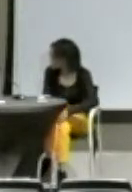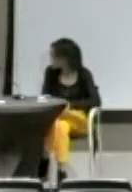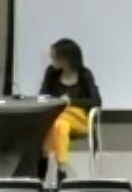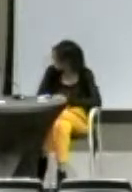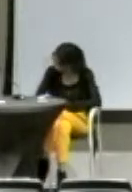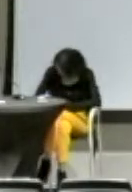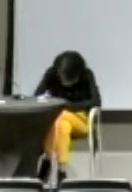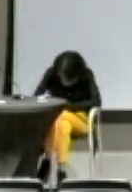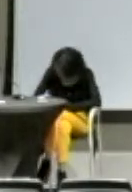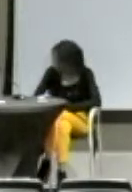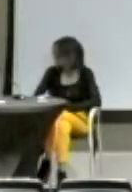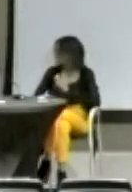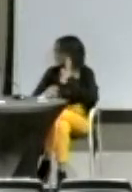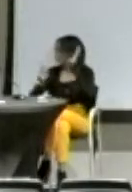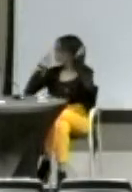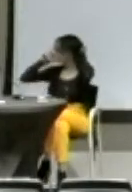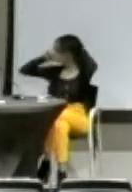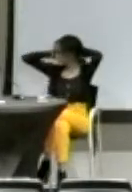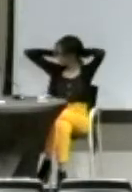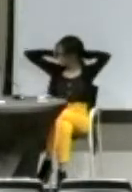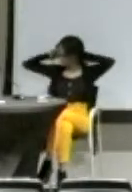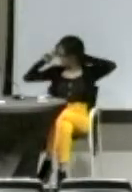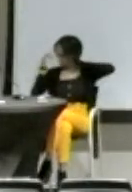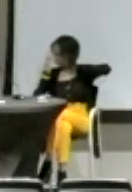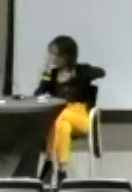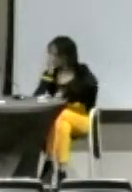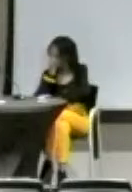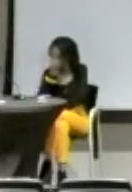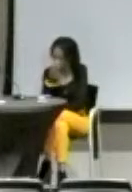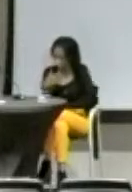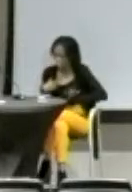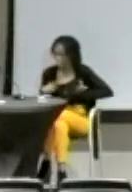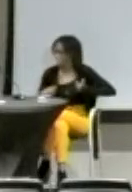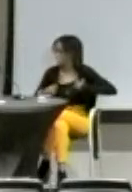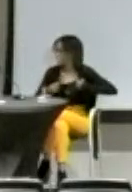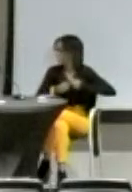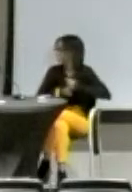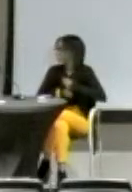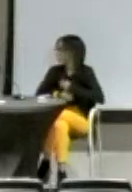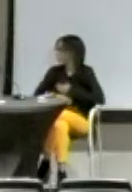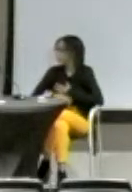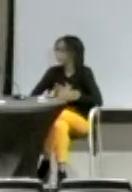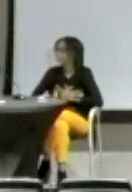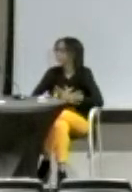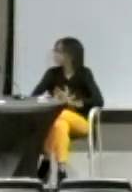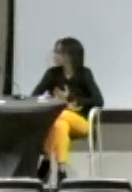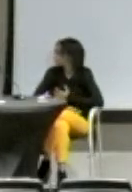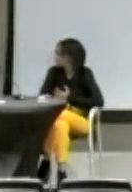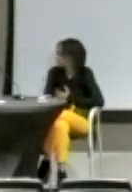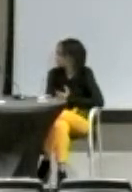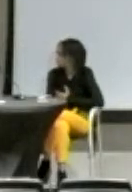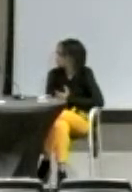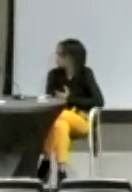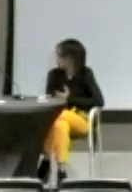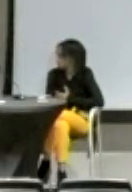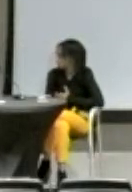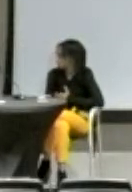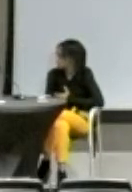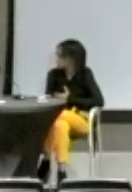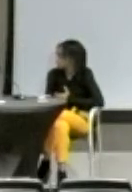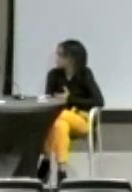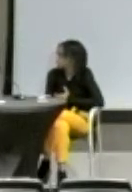everyone, we're going to be an early voting site. So mark your calendars. That's as early